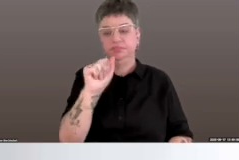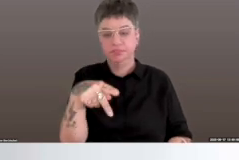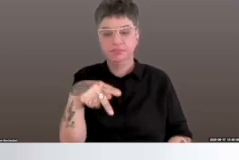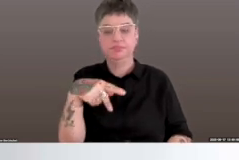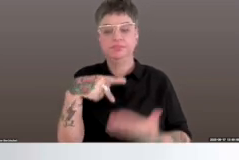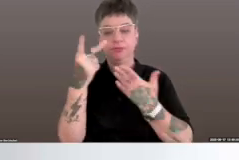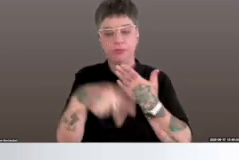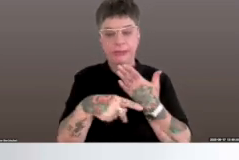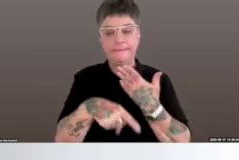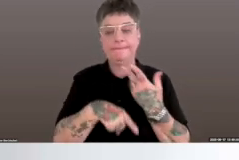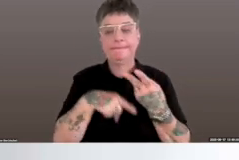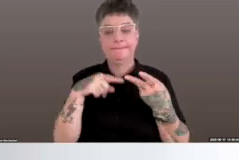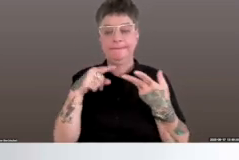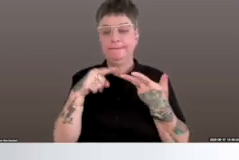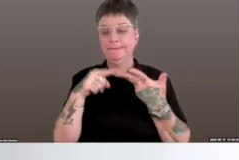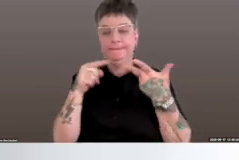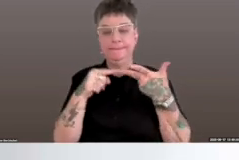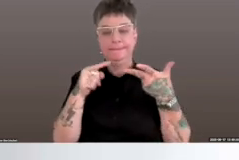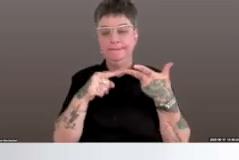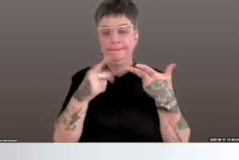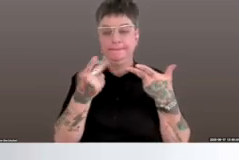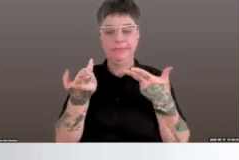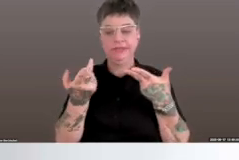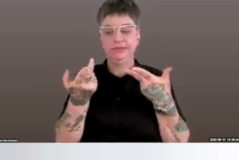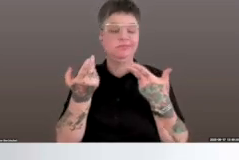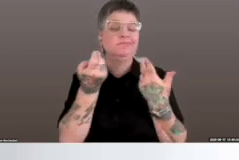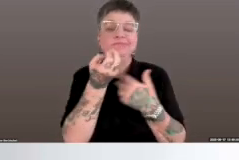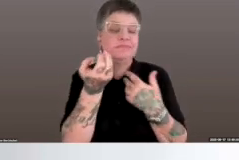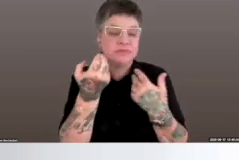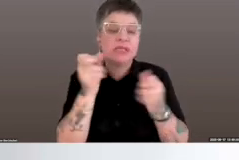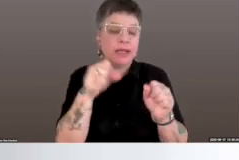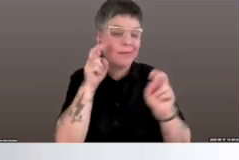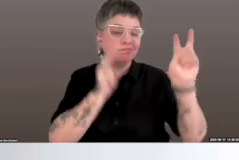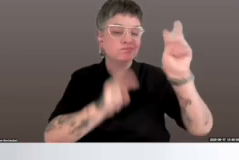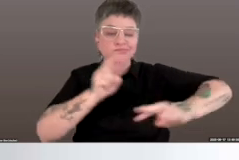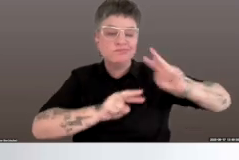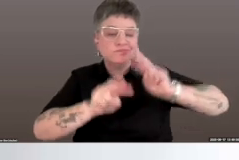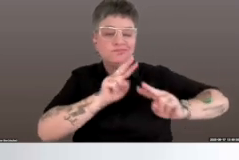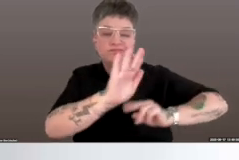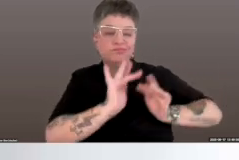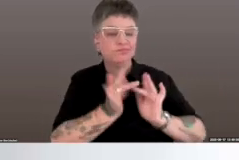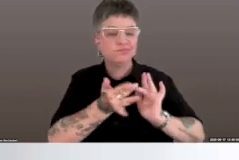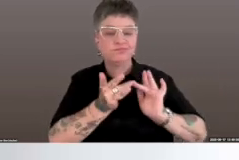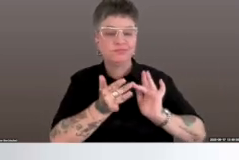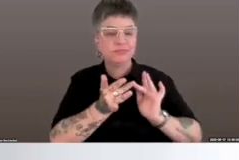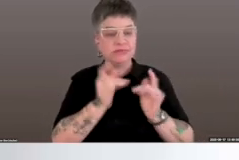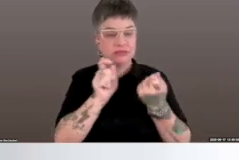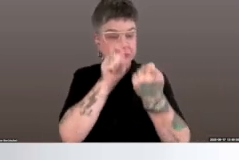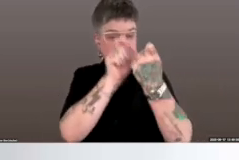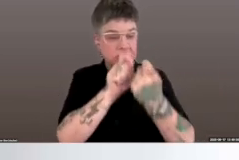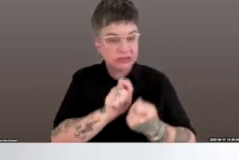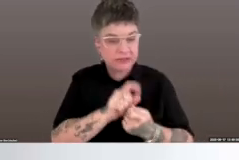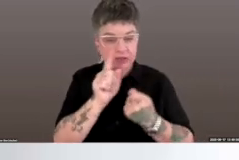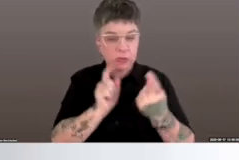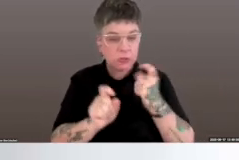by them. So there's both. So I would encourage you to look at those catalogs. And if you have specific questions,